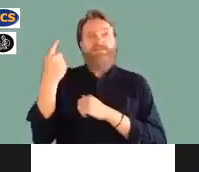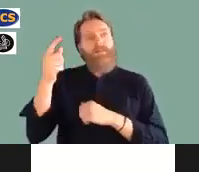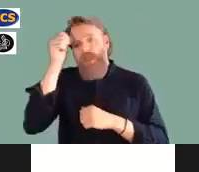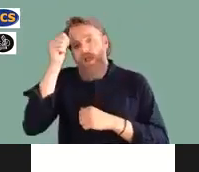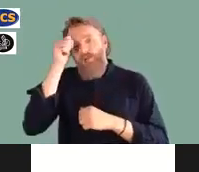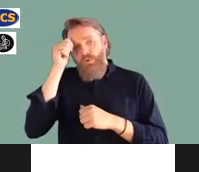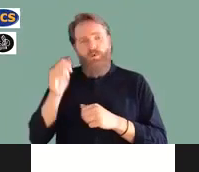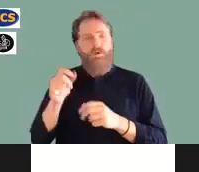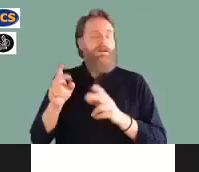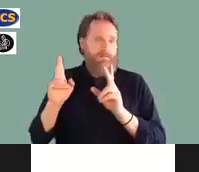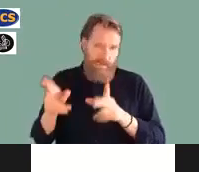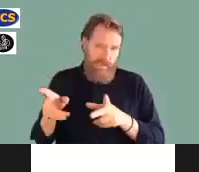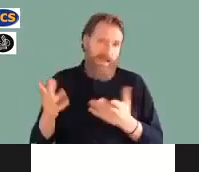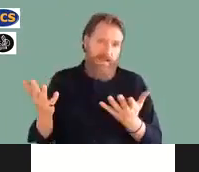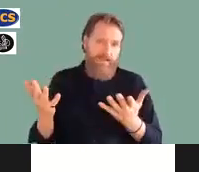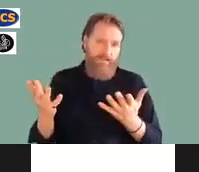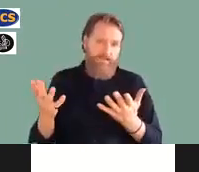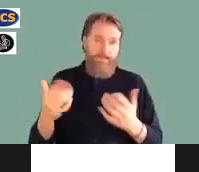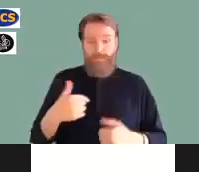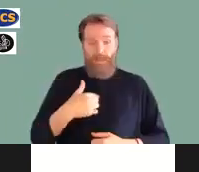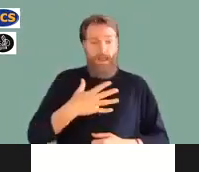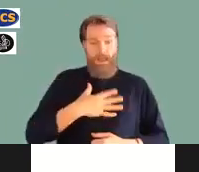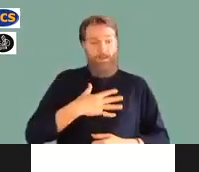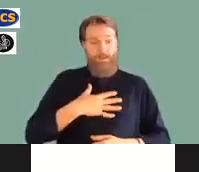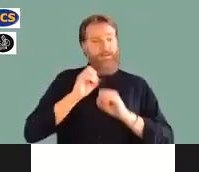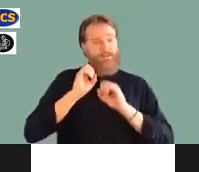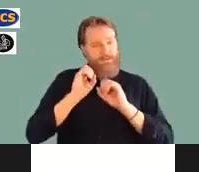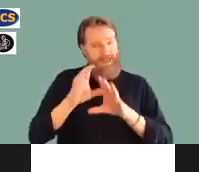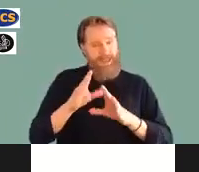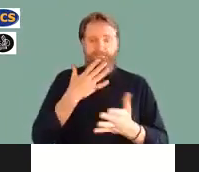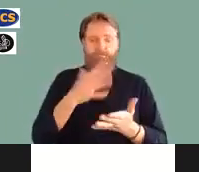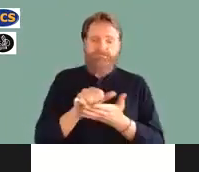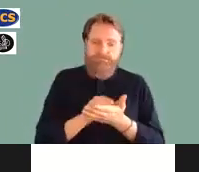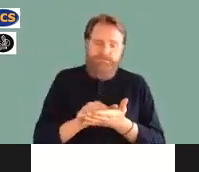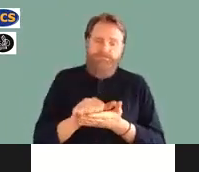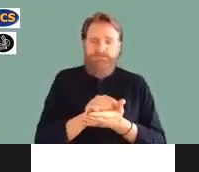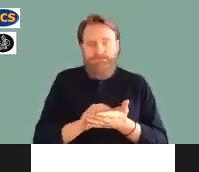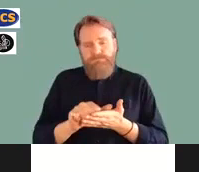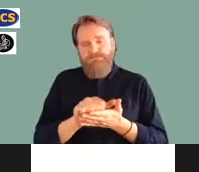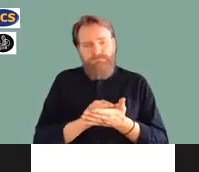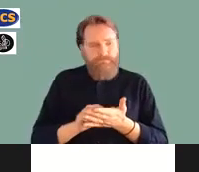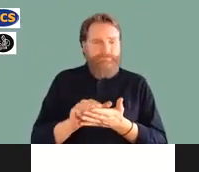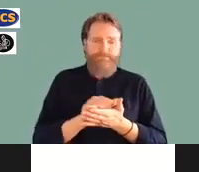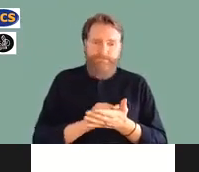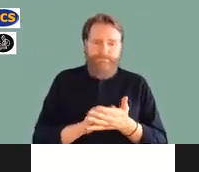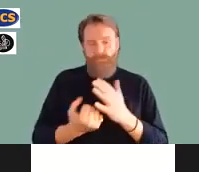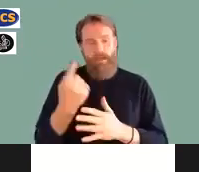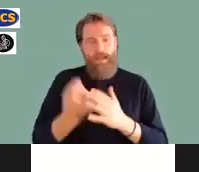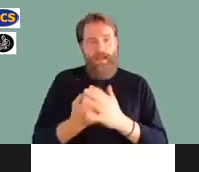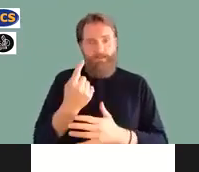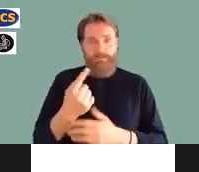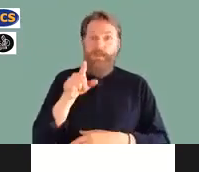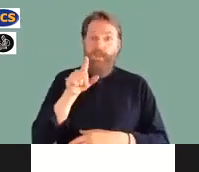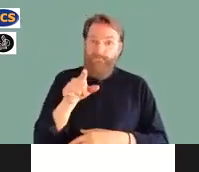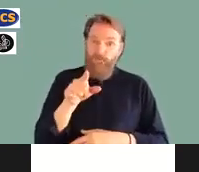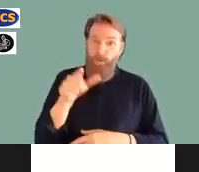say, to convey my and the union's deepest condolences to anybody who may have lost